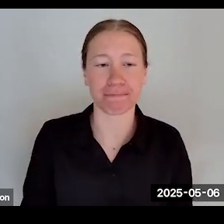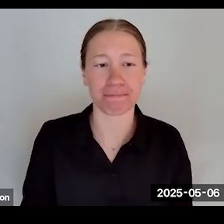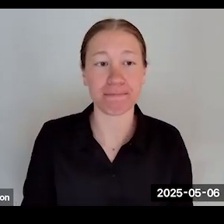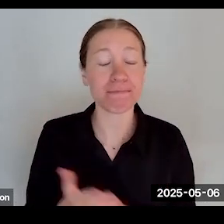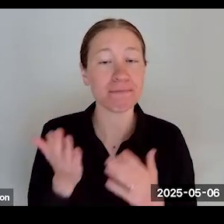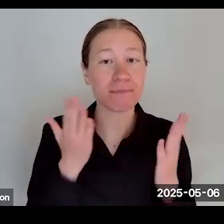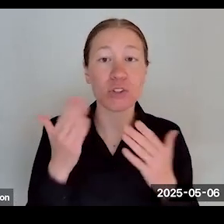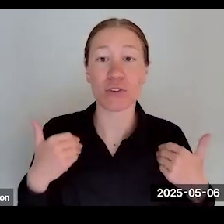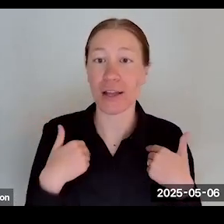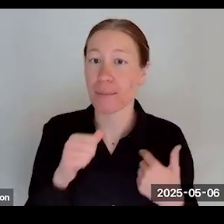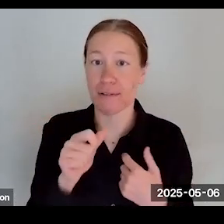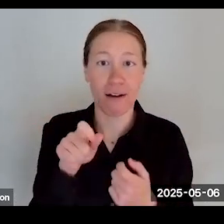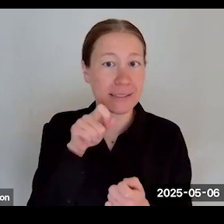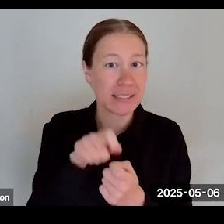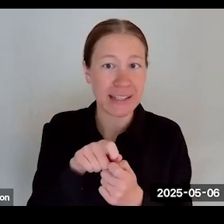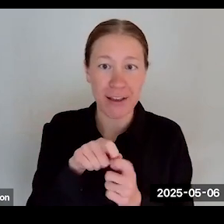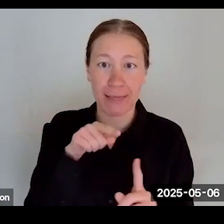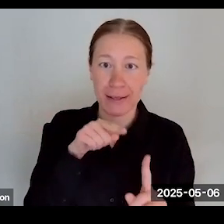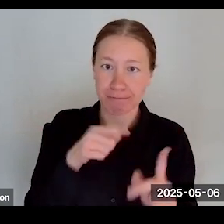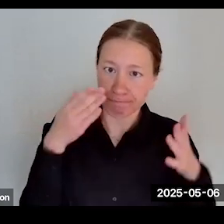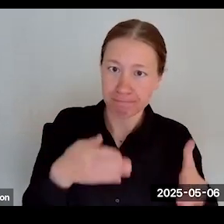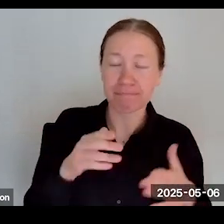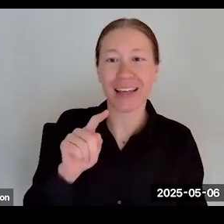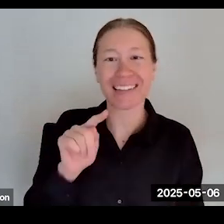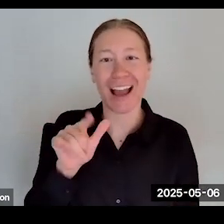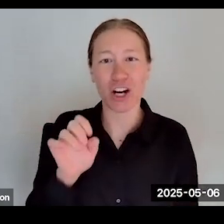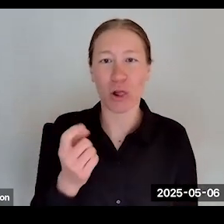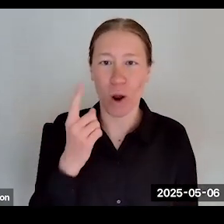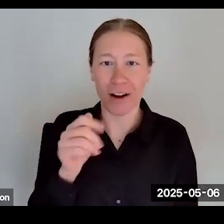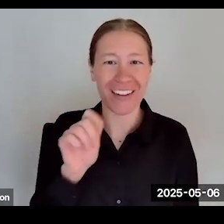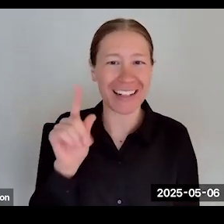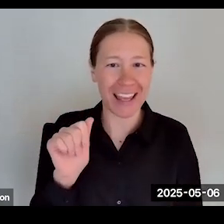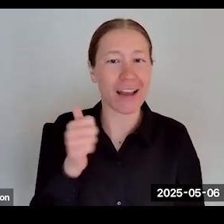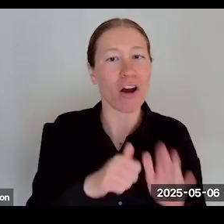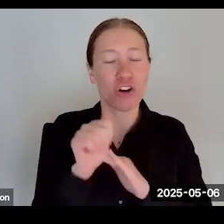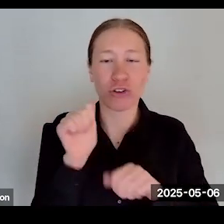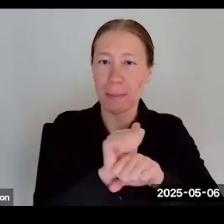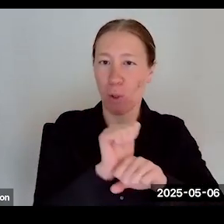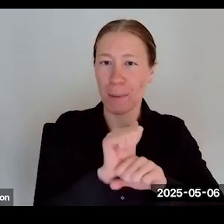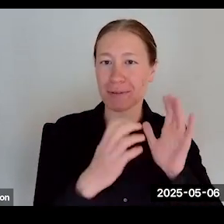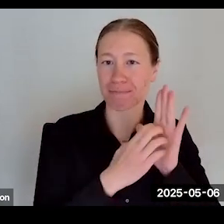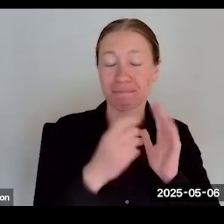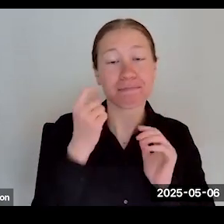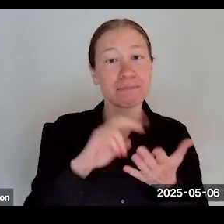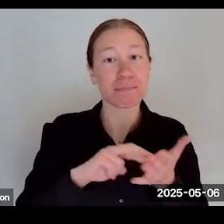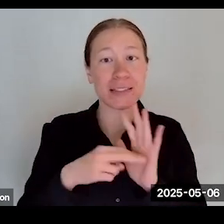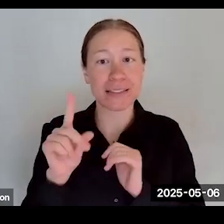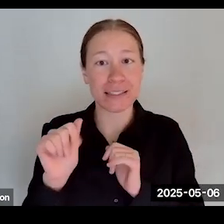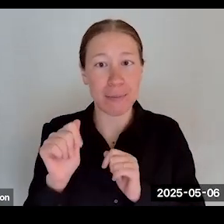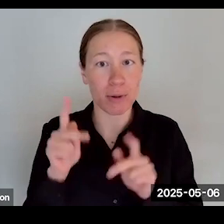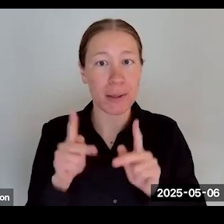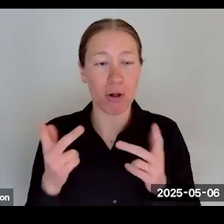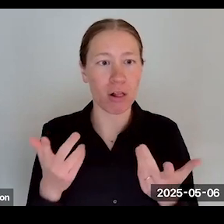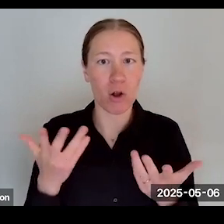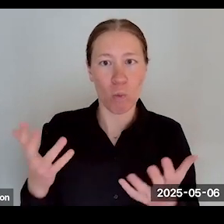Service animals are not specifically mentioned in Title I of the ADA, which covers employment. This means that disabled people who are seeking to